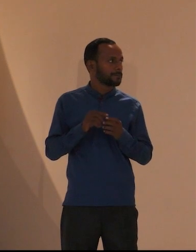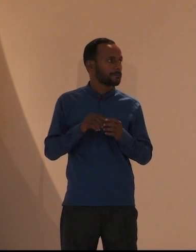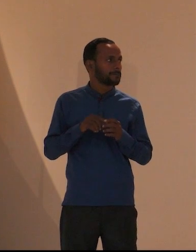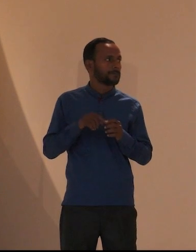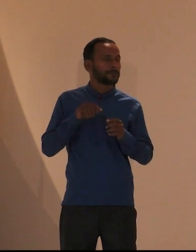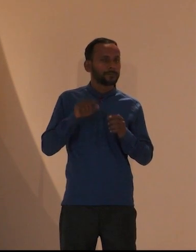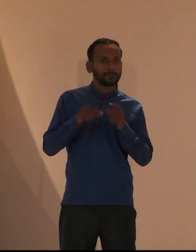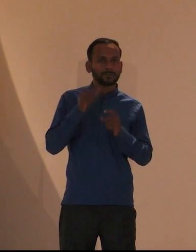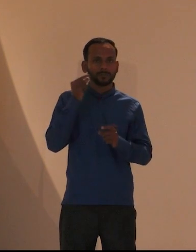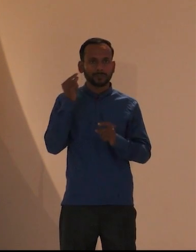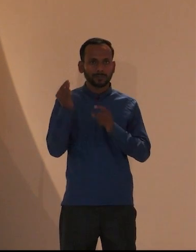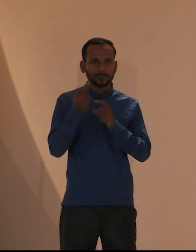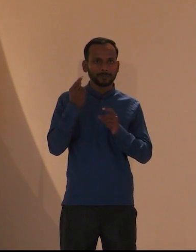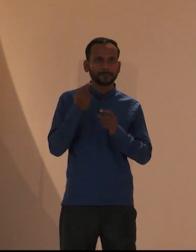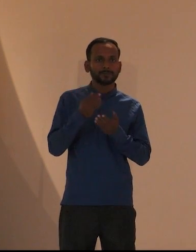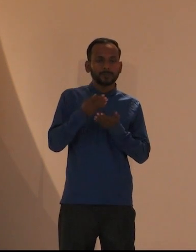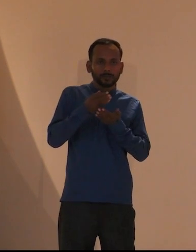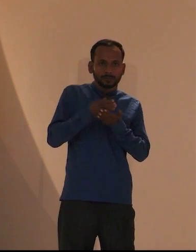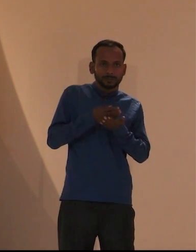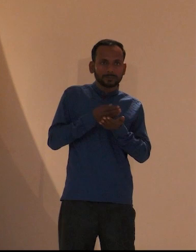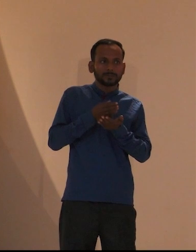we were conserving and restoring the church,